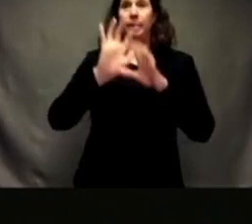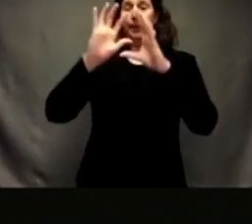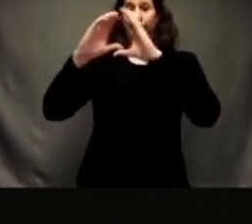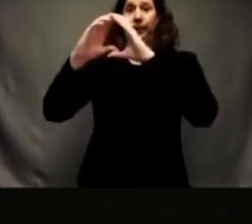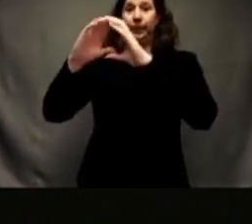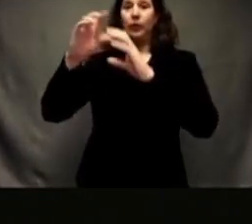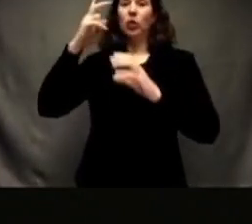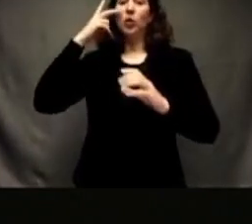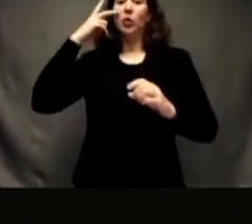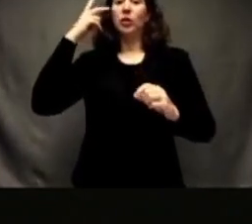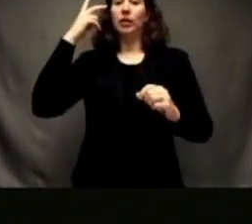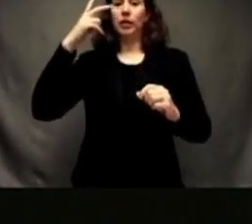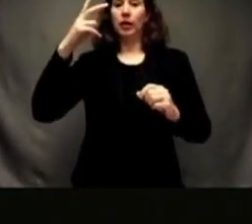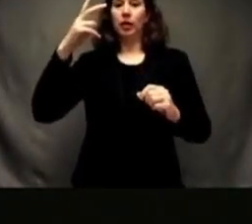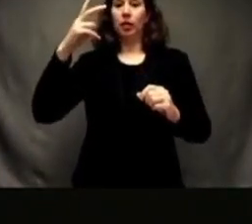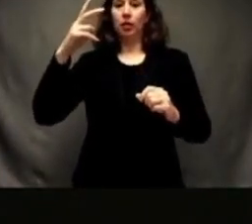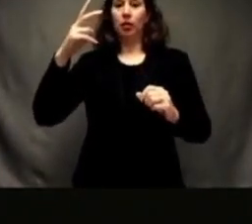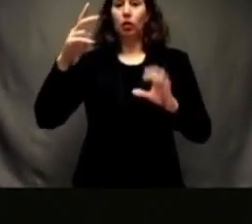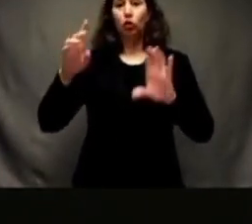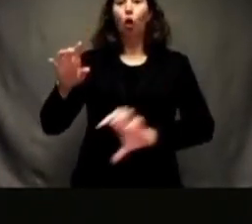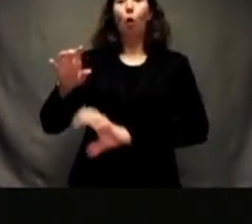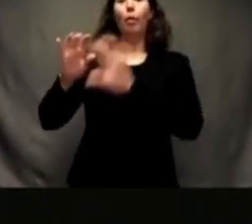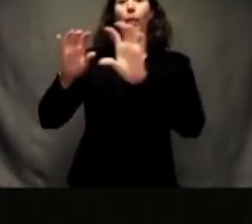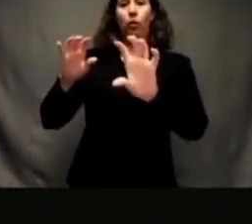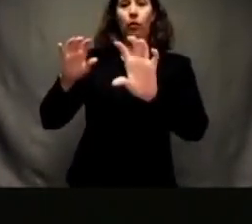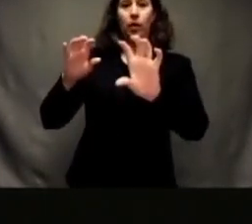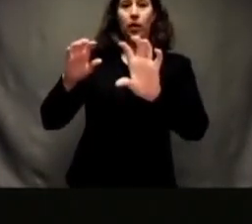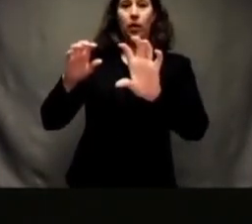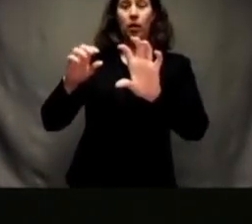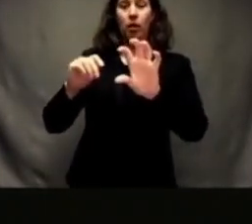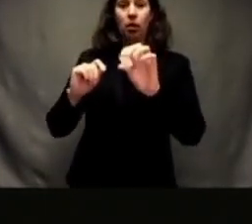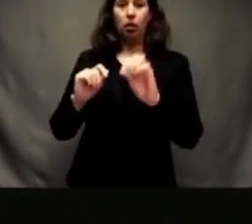your microbit. I don't know if you can show the microbit too.